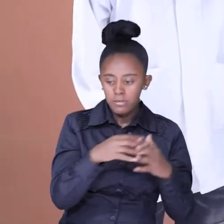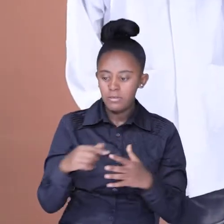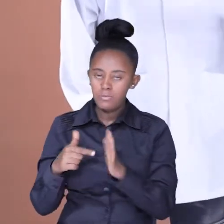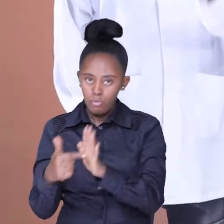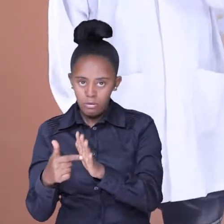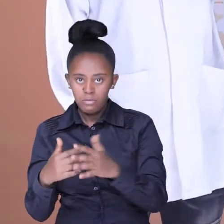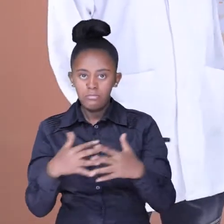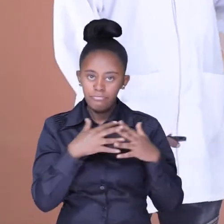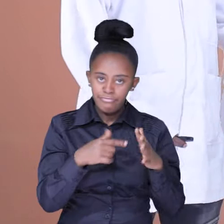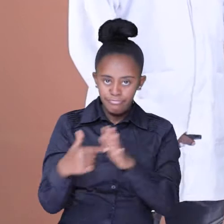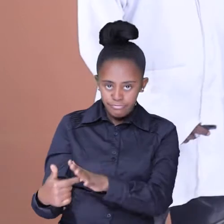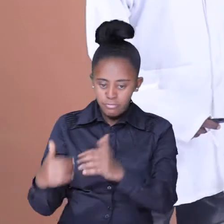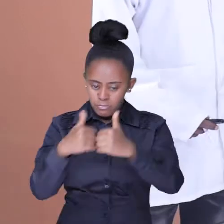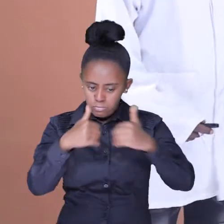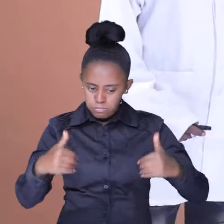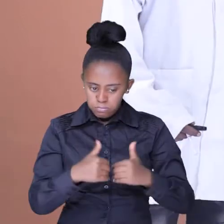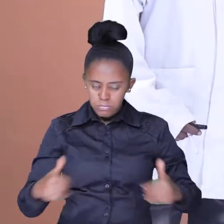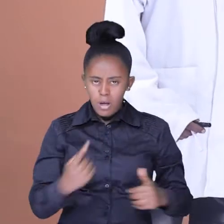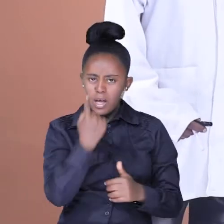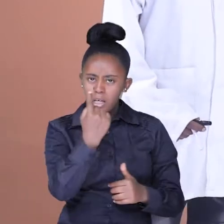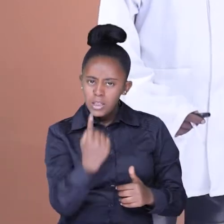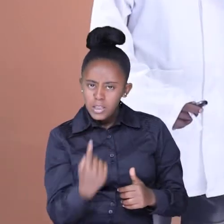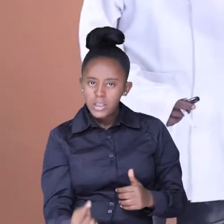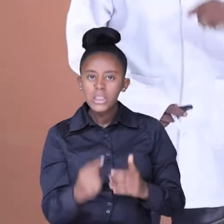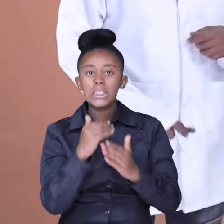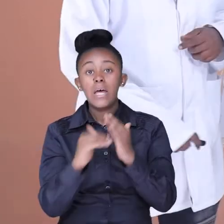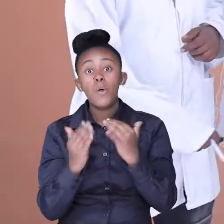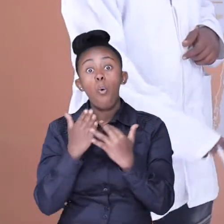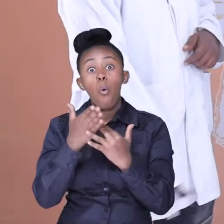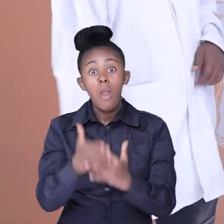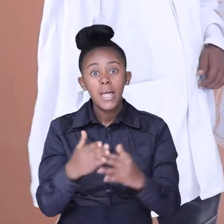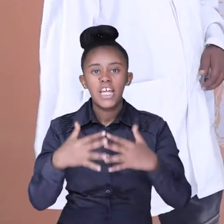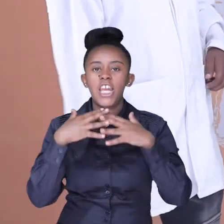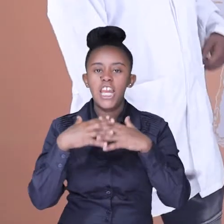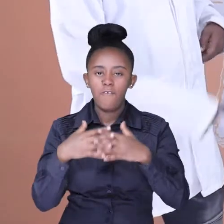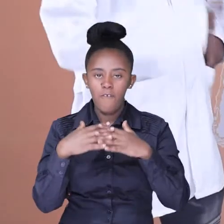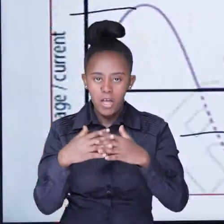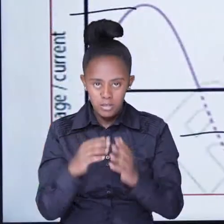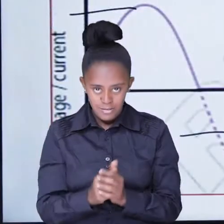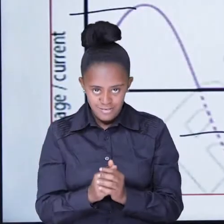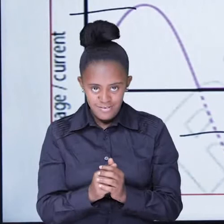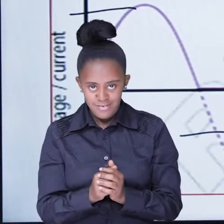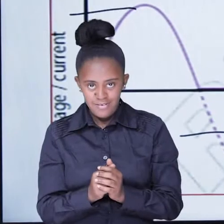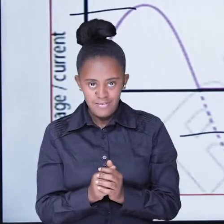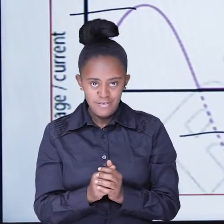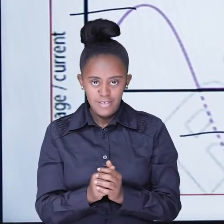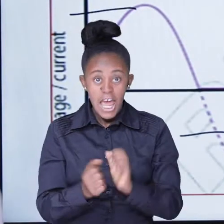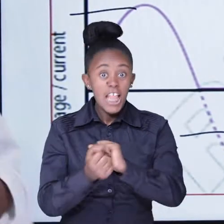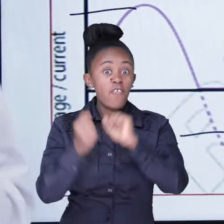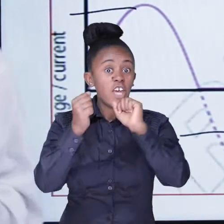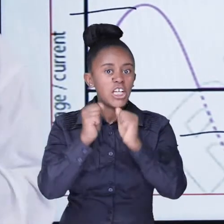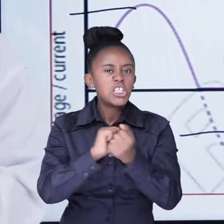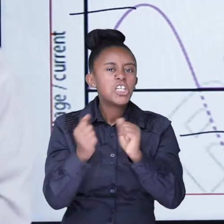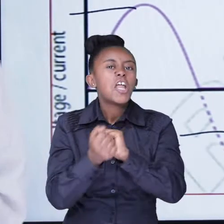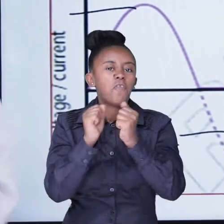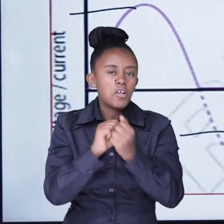and the symbol and the device for each semiconductor device. And let's see about rectification. We say